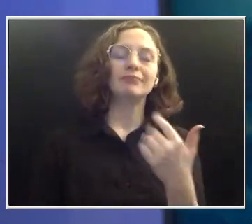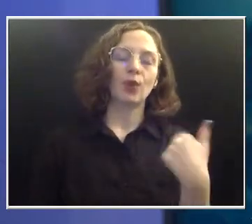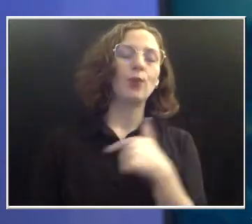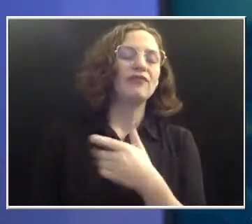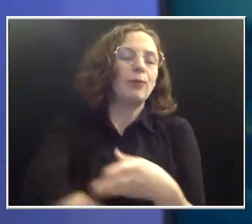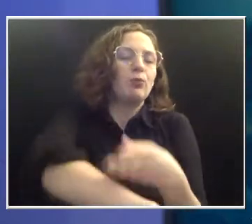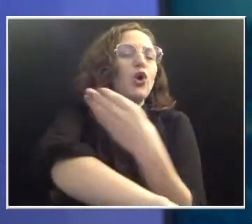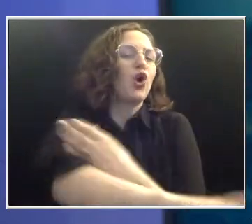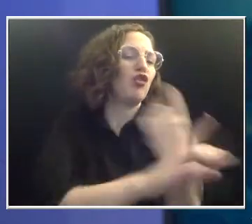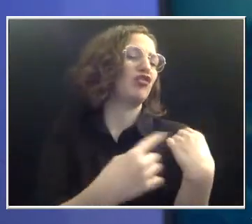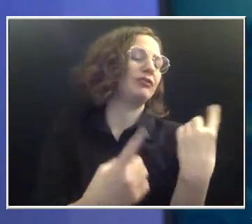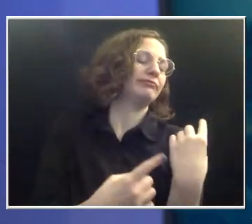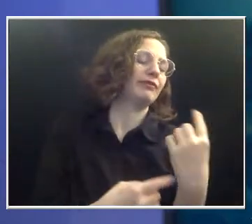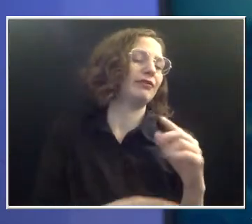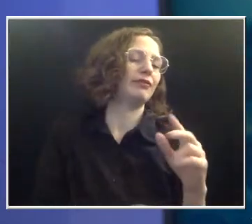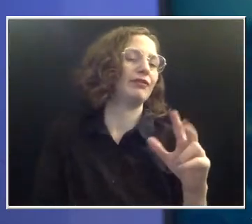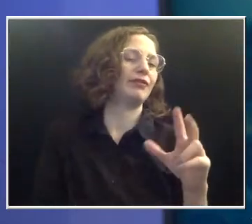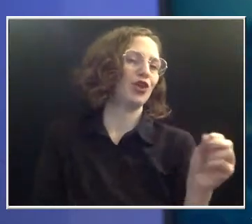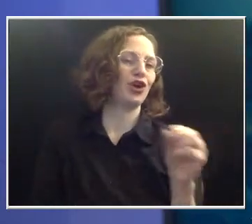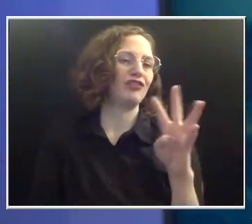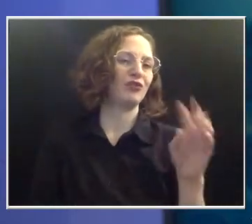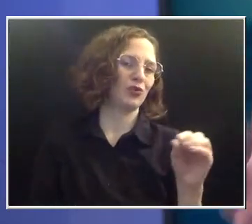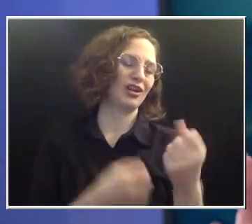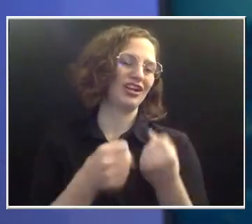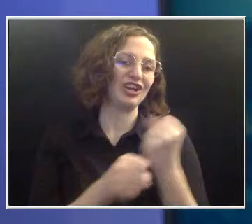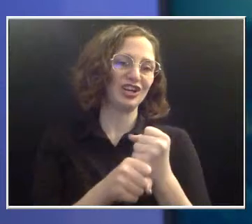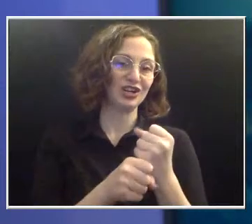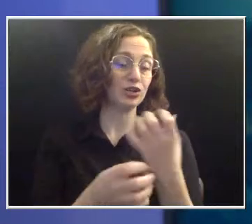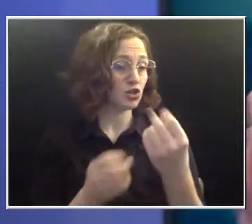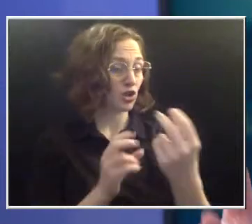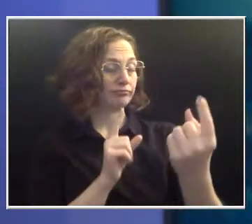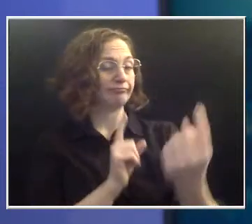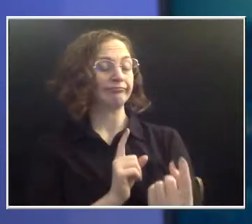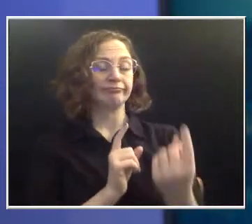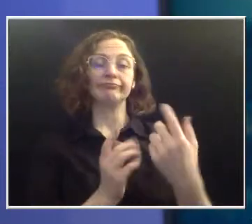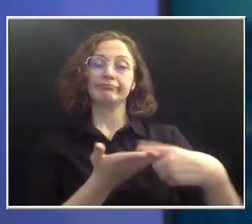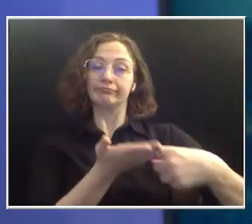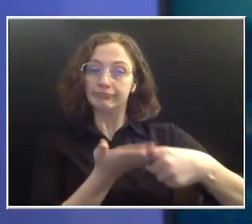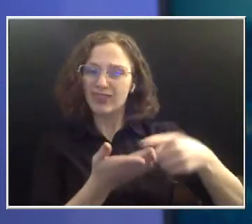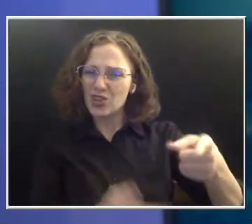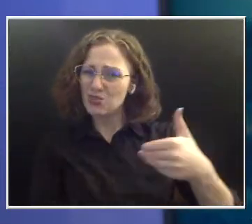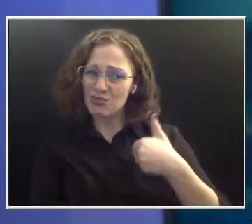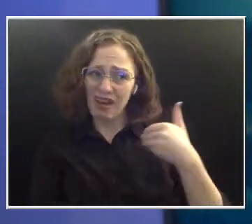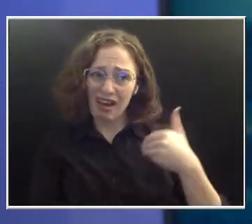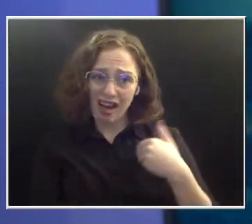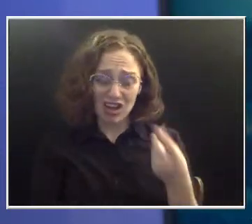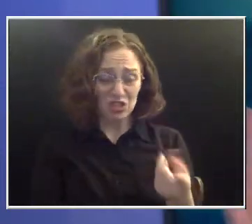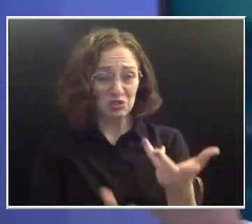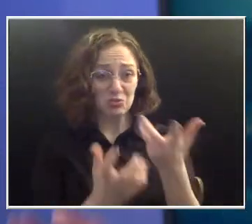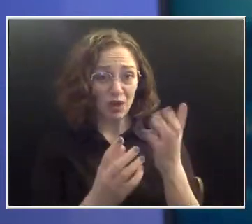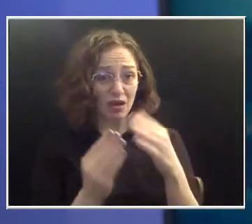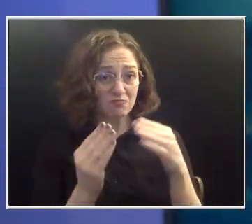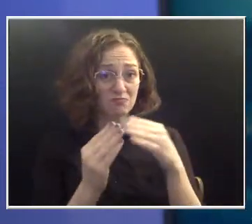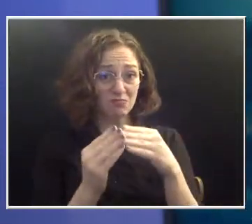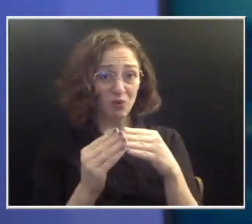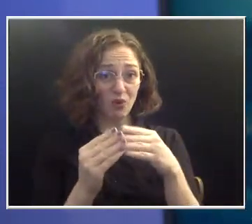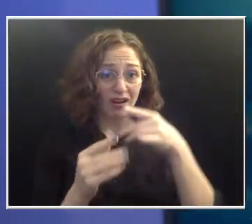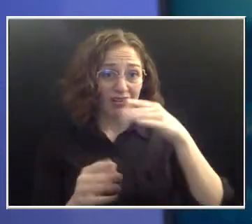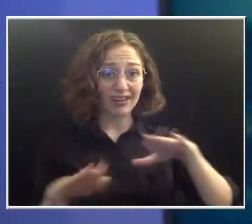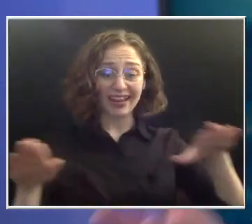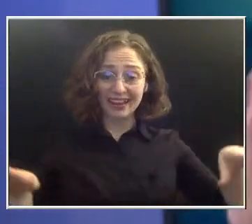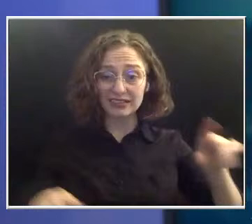really young, what are your thoughts on having more kids? What are your thoughts on fertility? And so that was certainly a component of